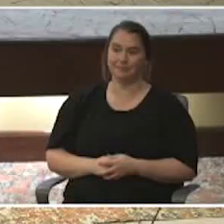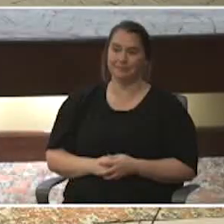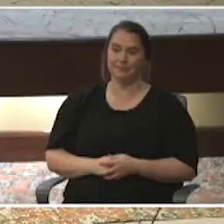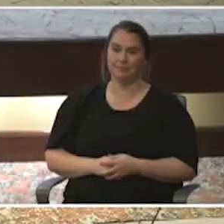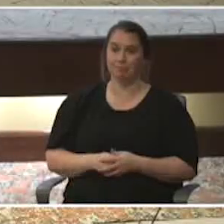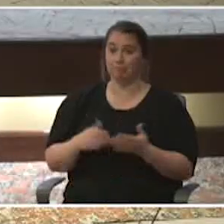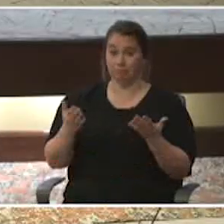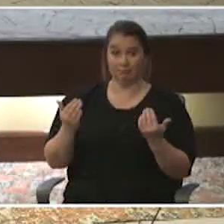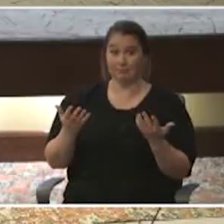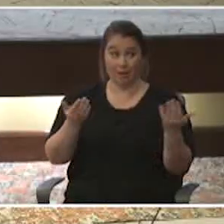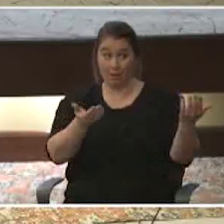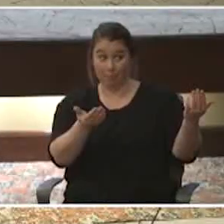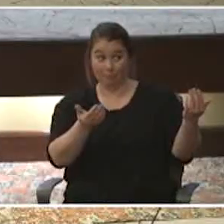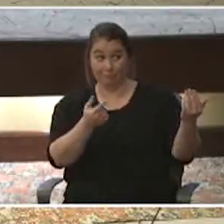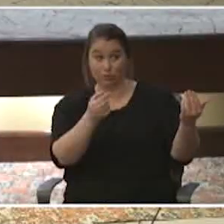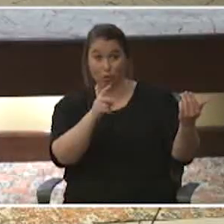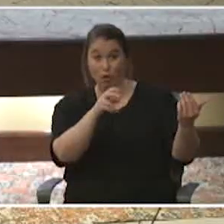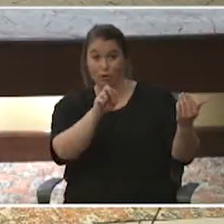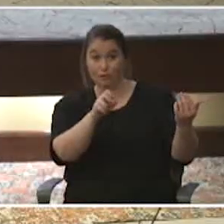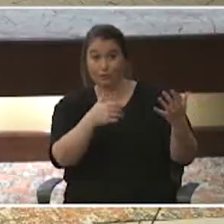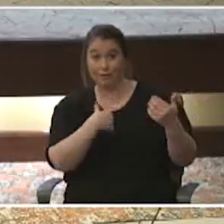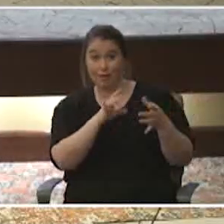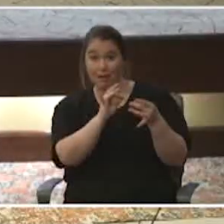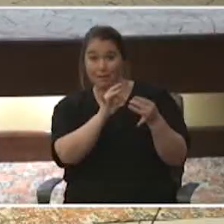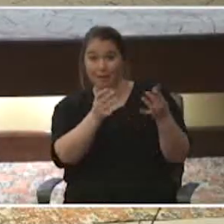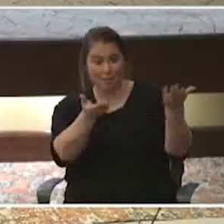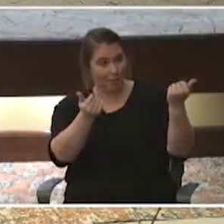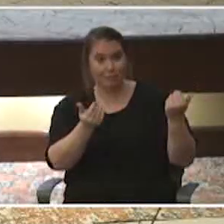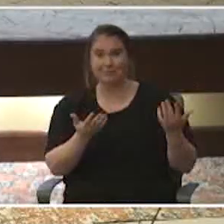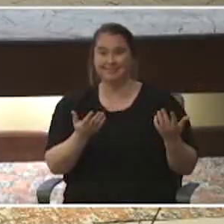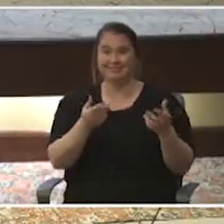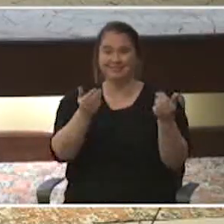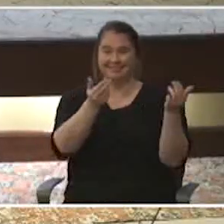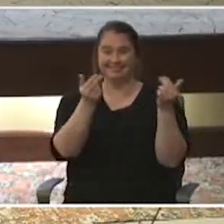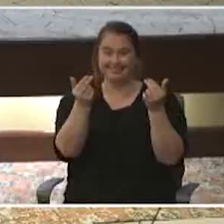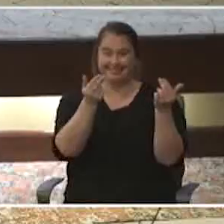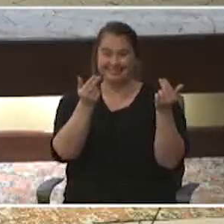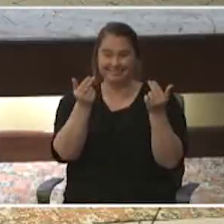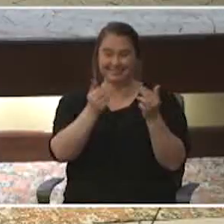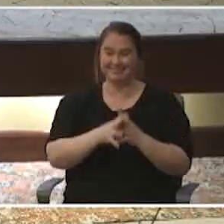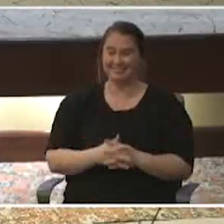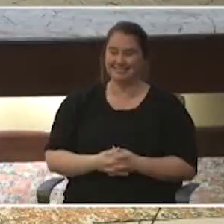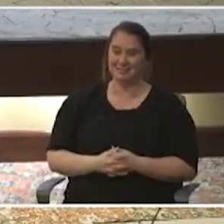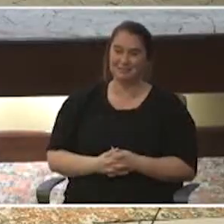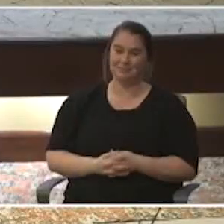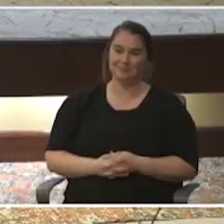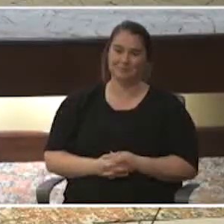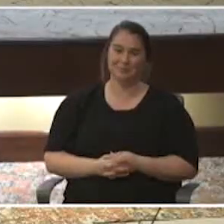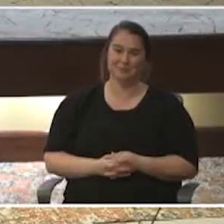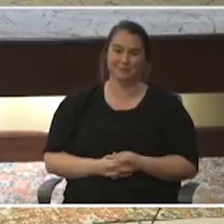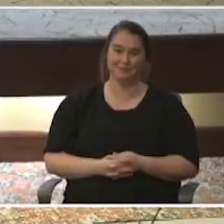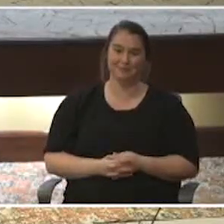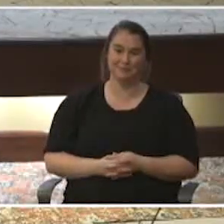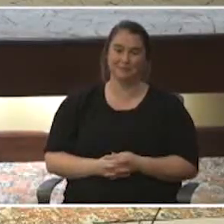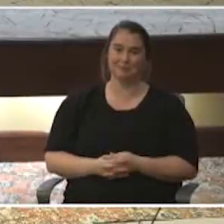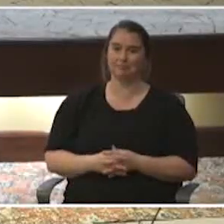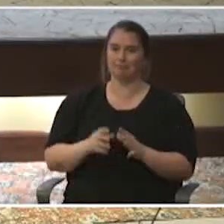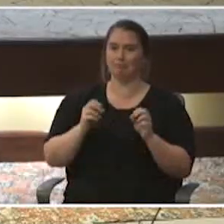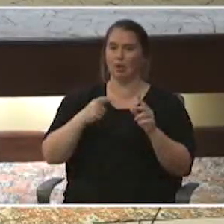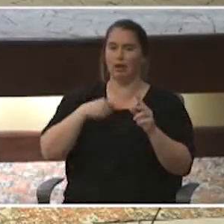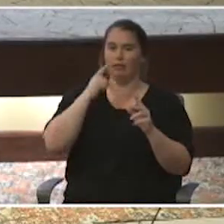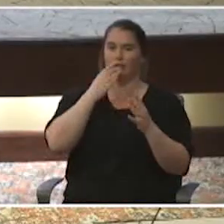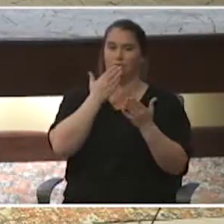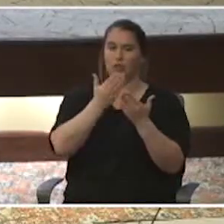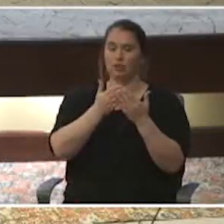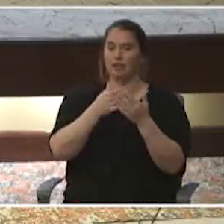What you got, George? He was like, he wasn't there. George wasn't there. All Next right, okay, I think that's it, Ryan. He